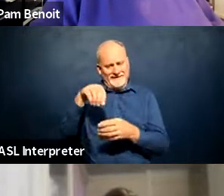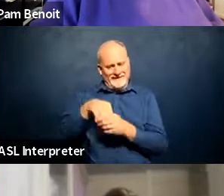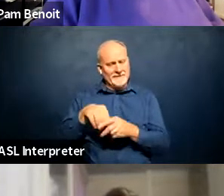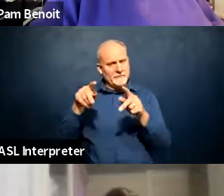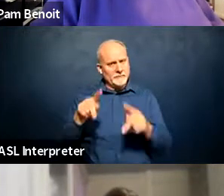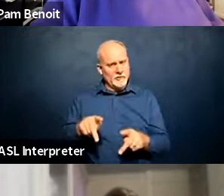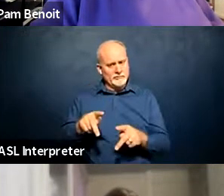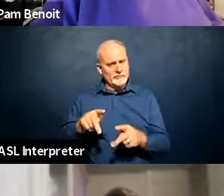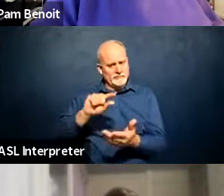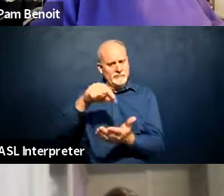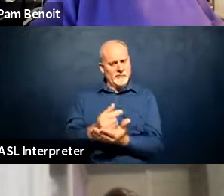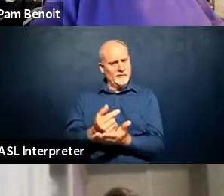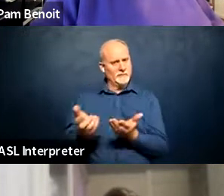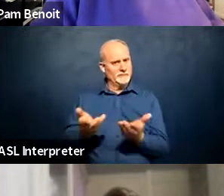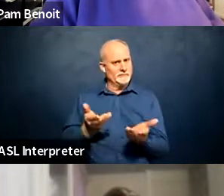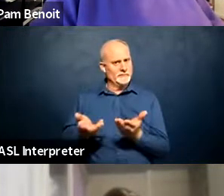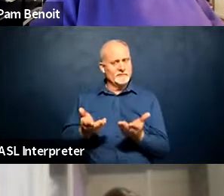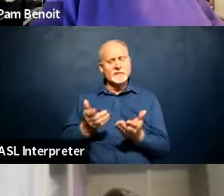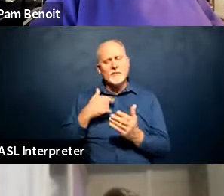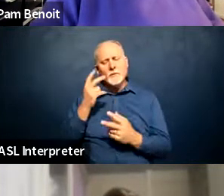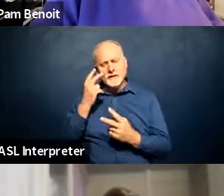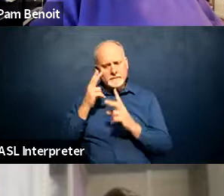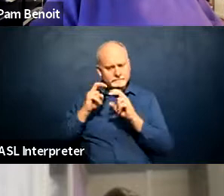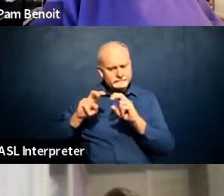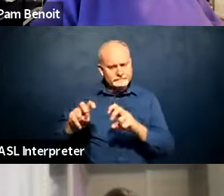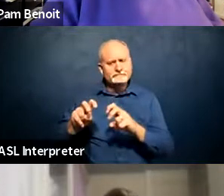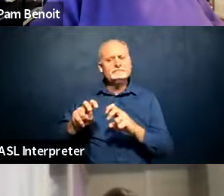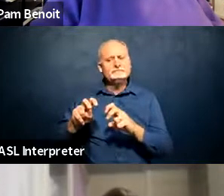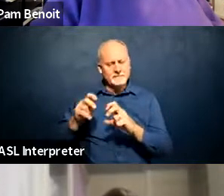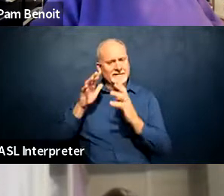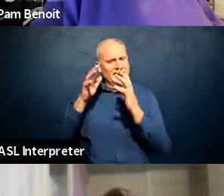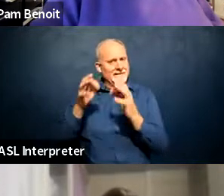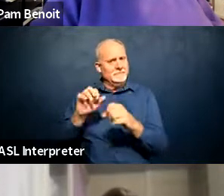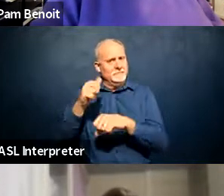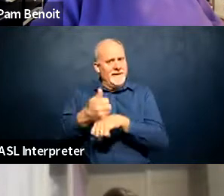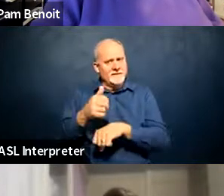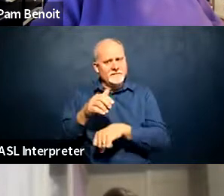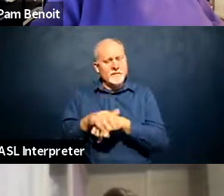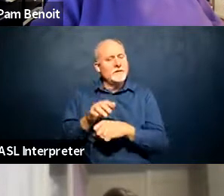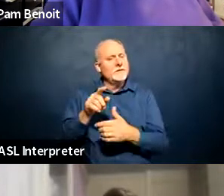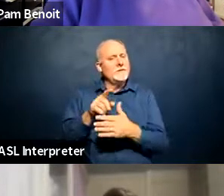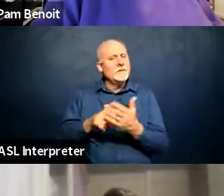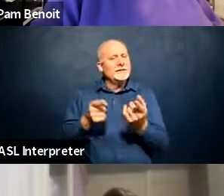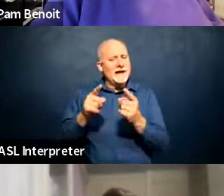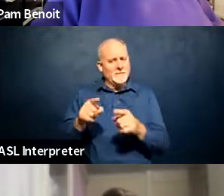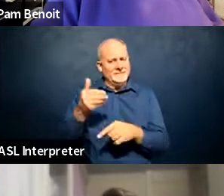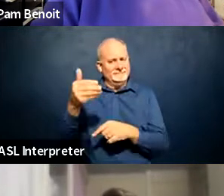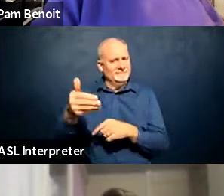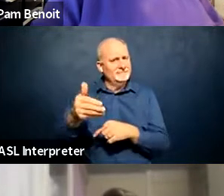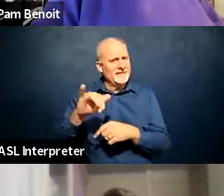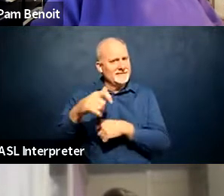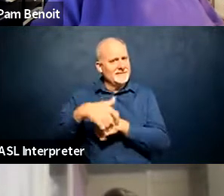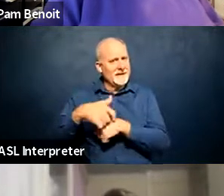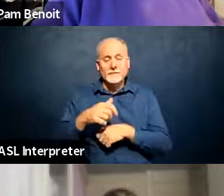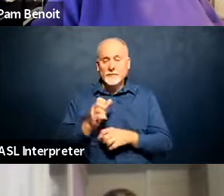an in-person option. And we will make the decision based upon what the prevalence looks like and making sure that you are safe. We